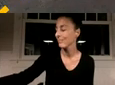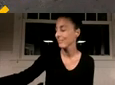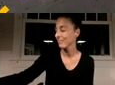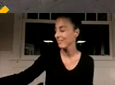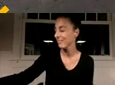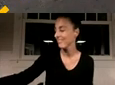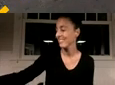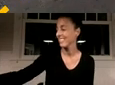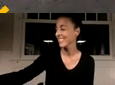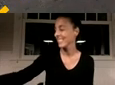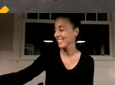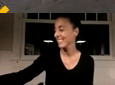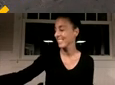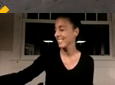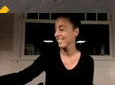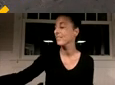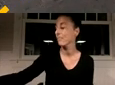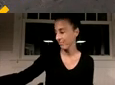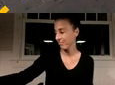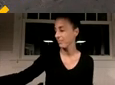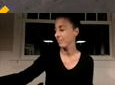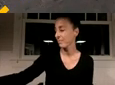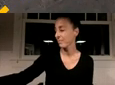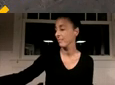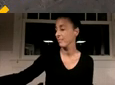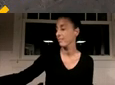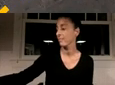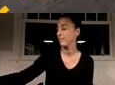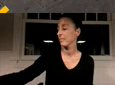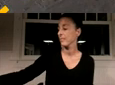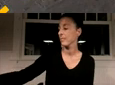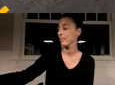there's one name. I see Dwayne Jefferson. Mr. Jefferson,